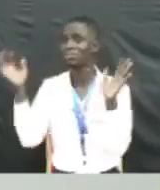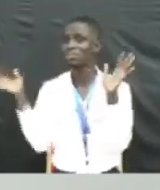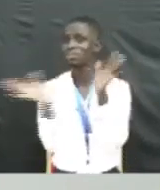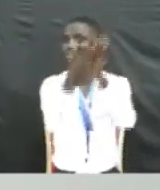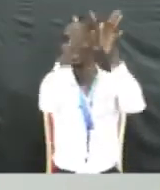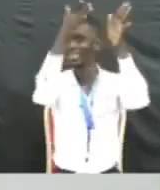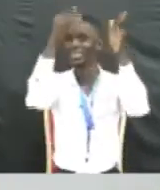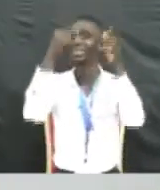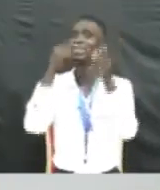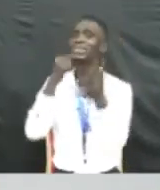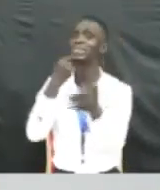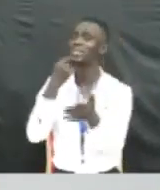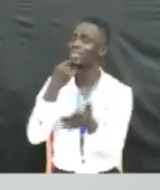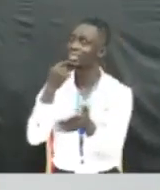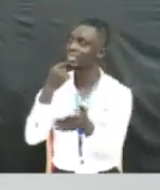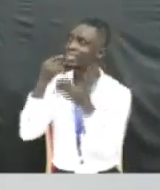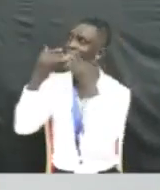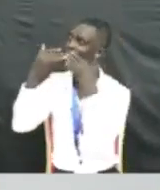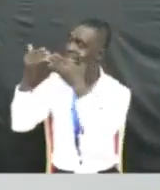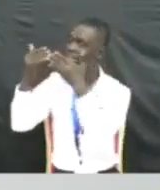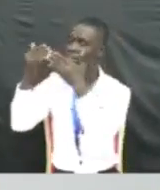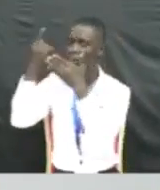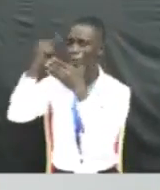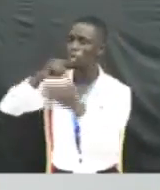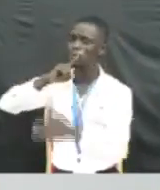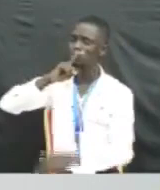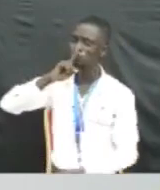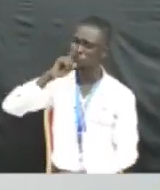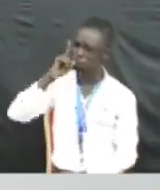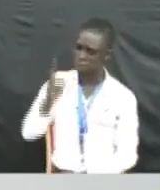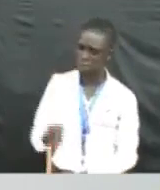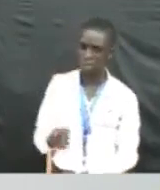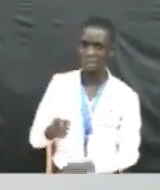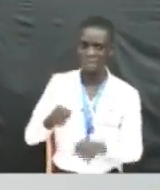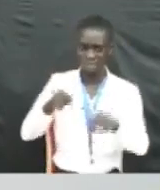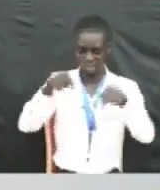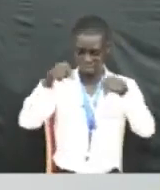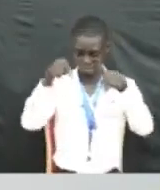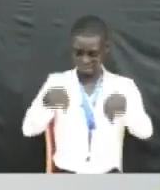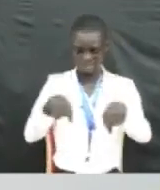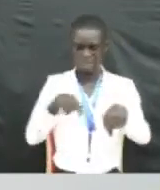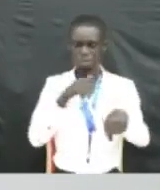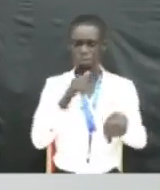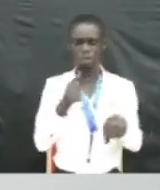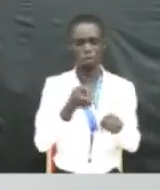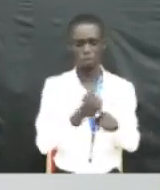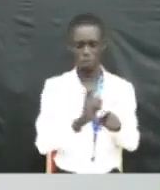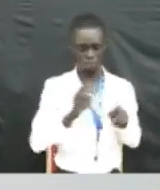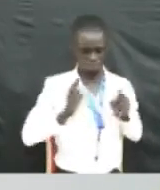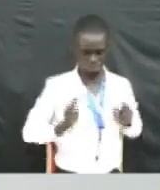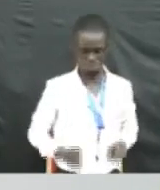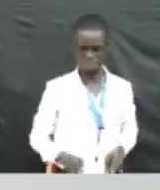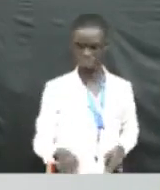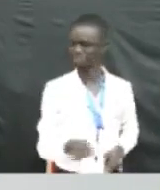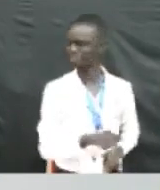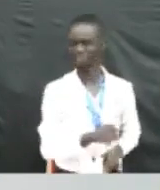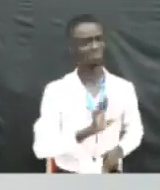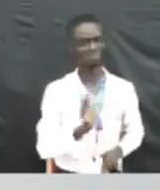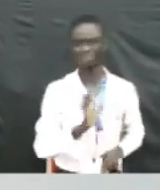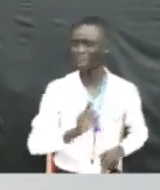thank you, Lord. For surely, this is not the doing of man. It is your